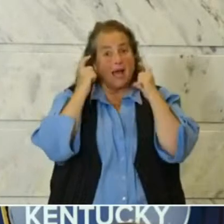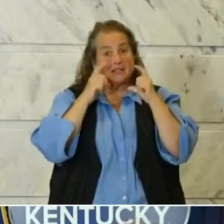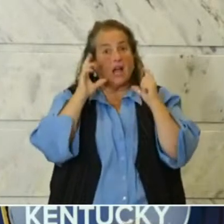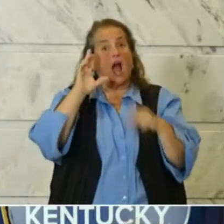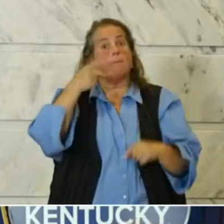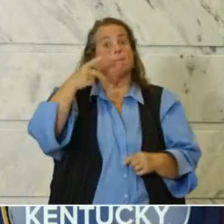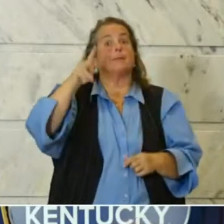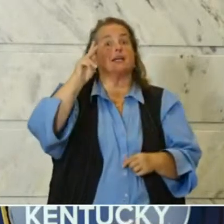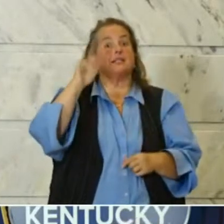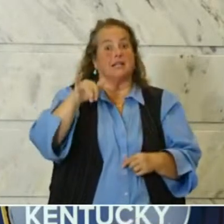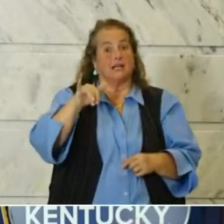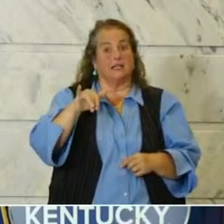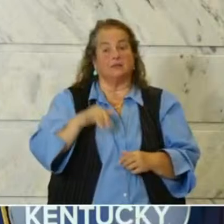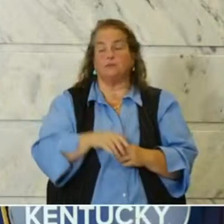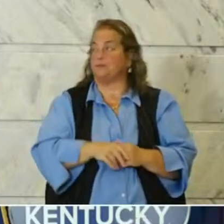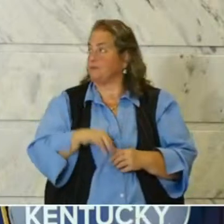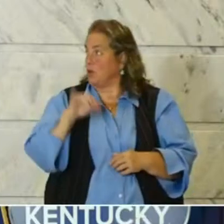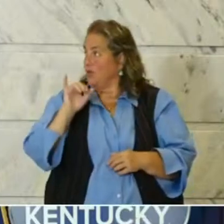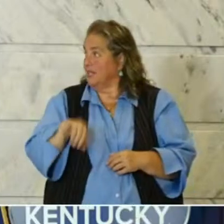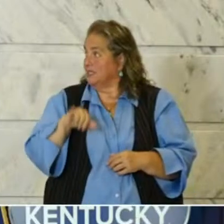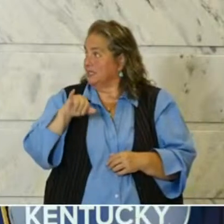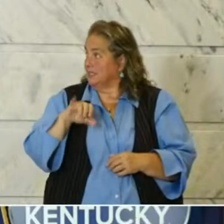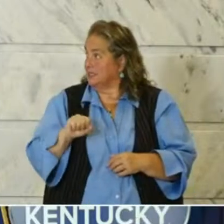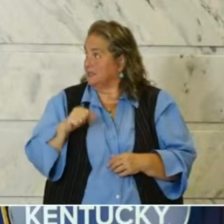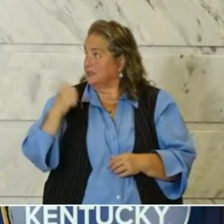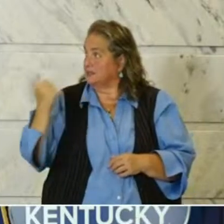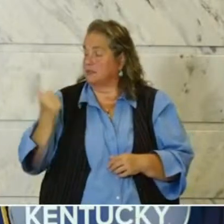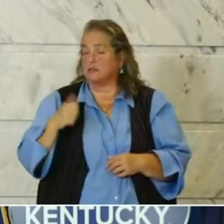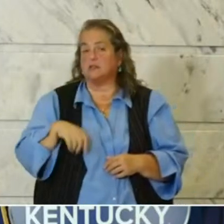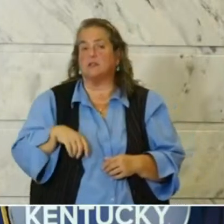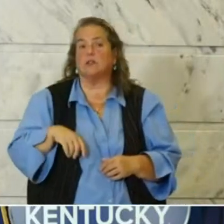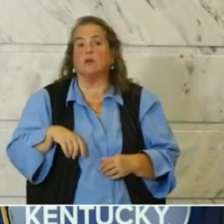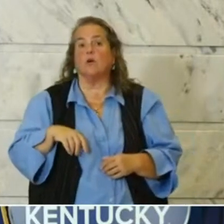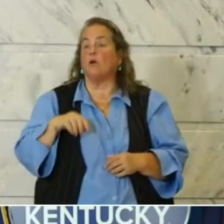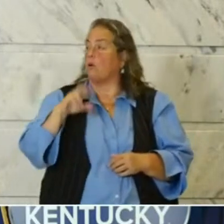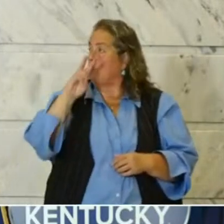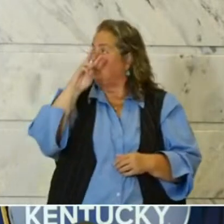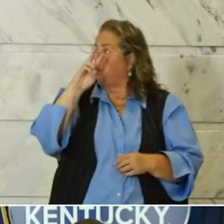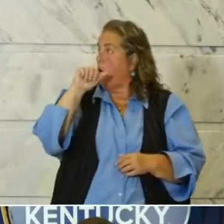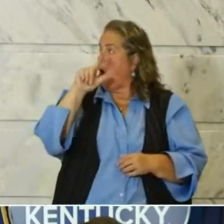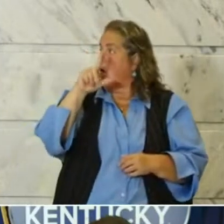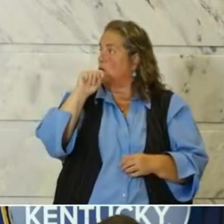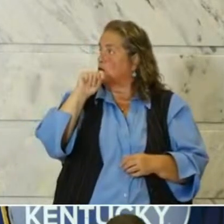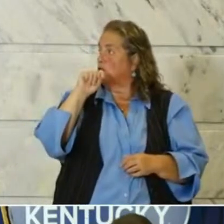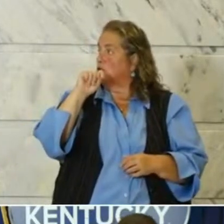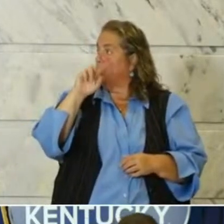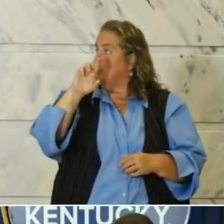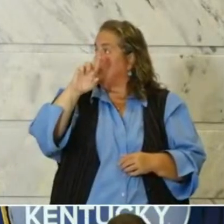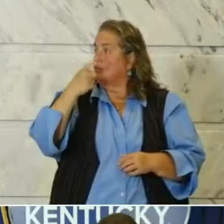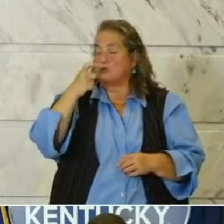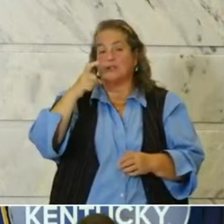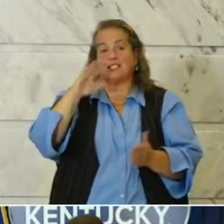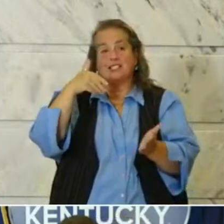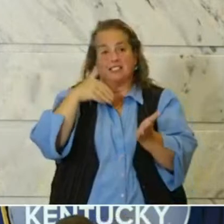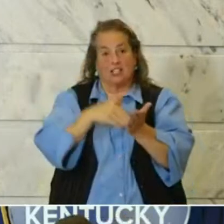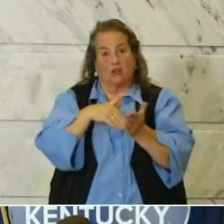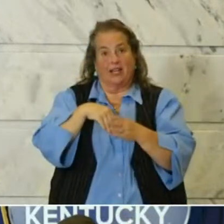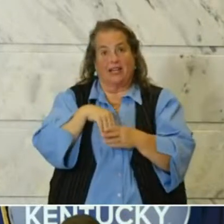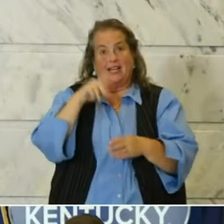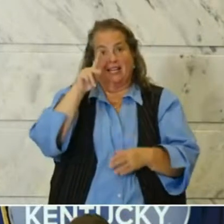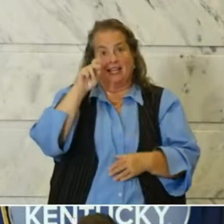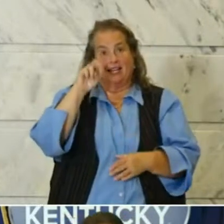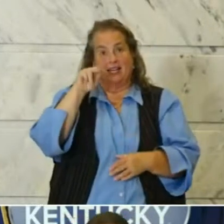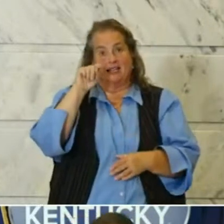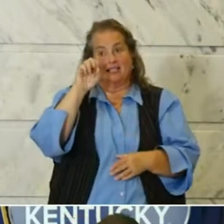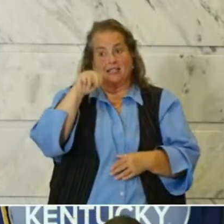Kentucky. So this is the Wolf Prescription Center in Campton. And this slide